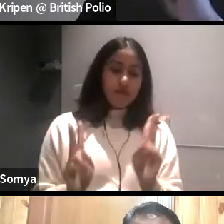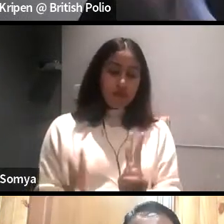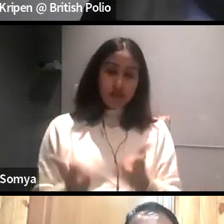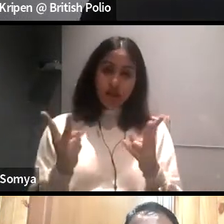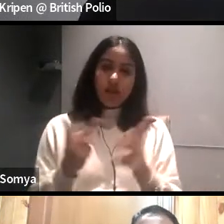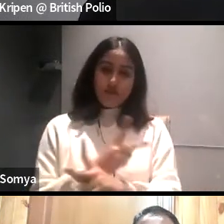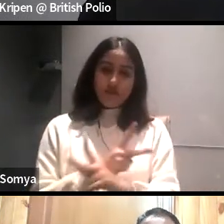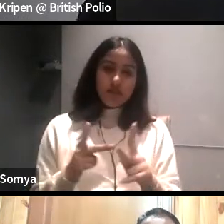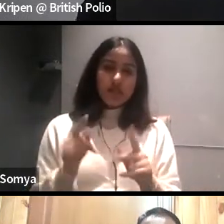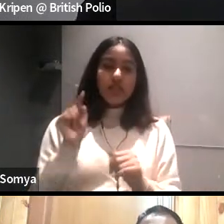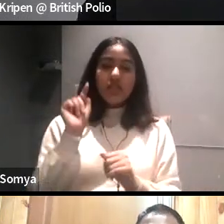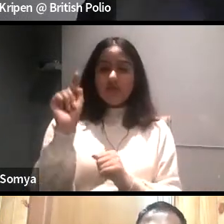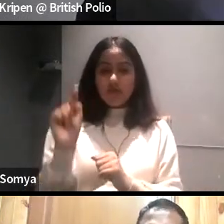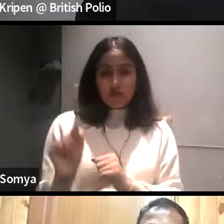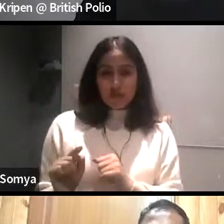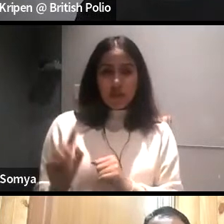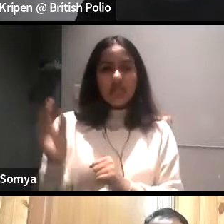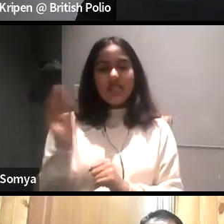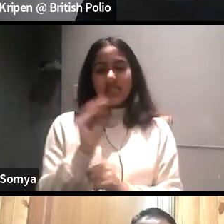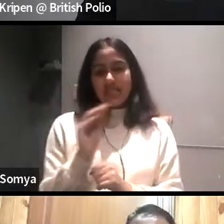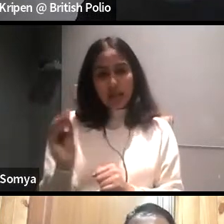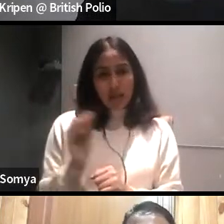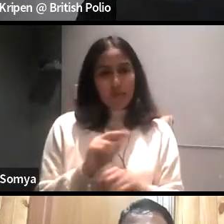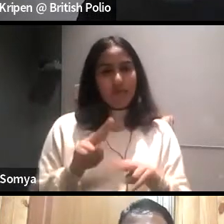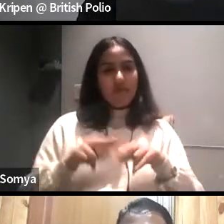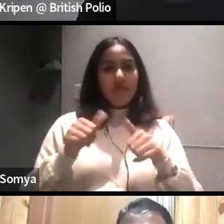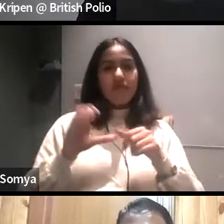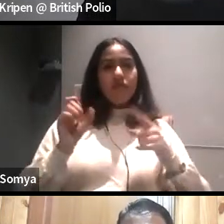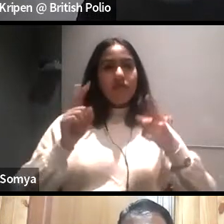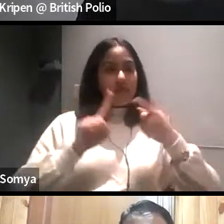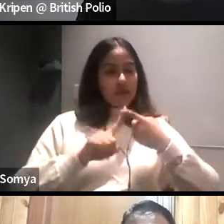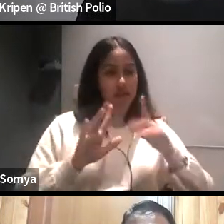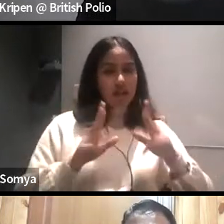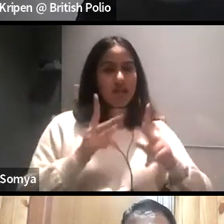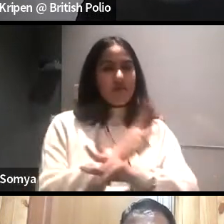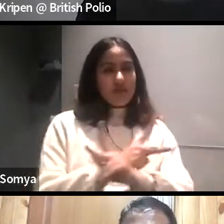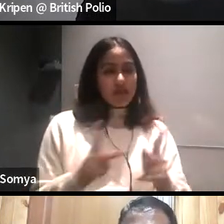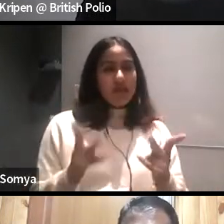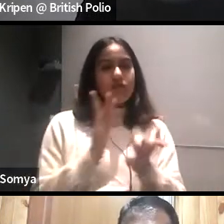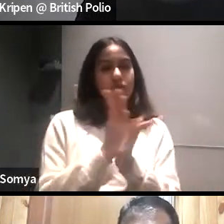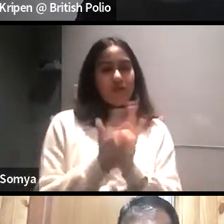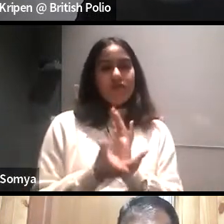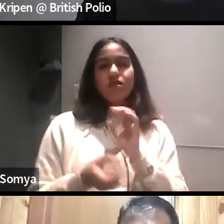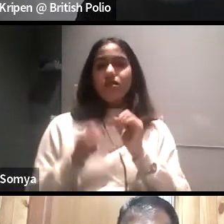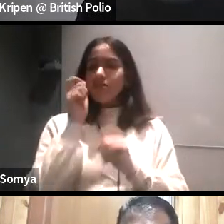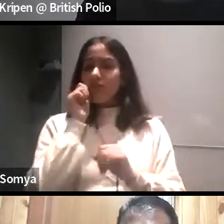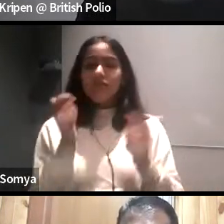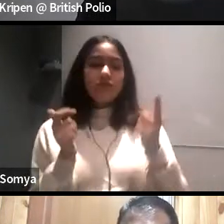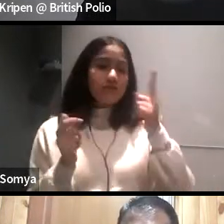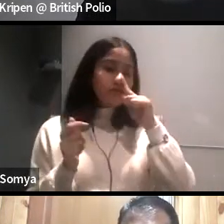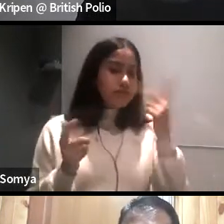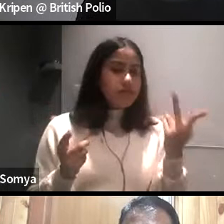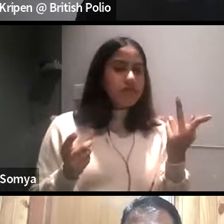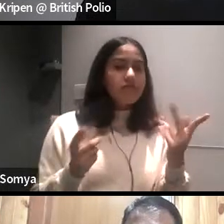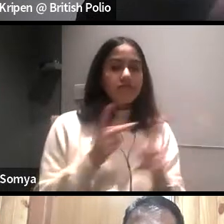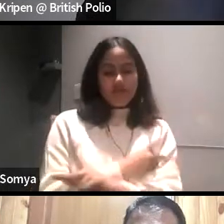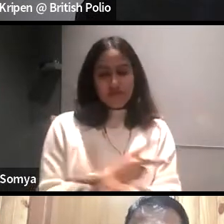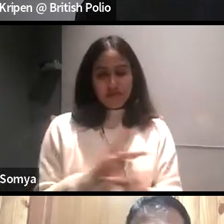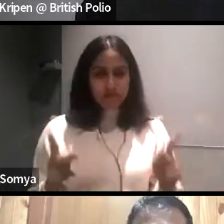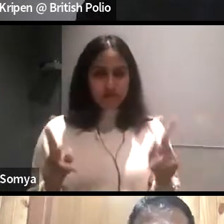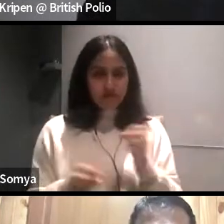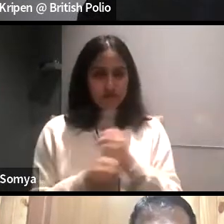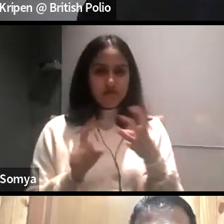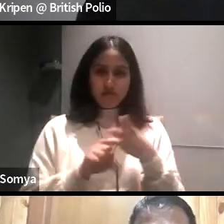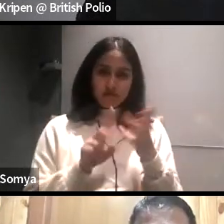ethnic and racial backgrounds, from different faiths, as well as different genders. And of course, we know that